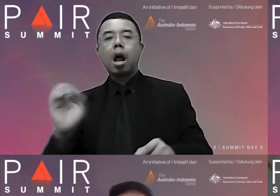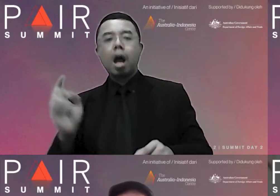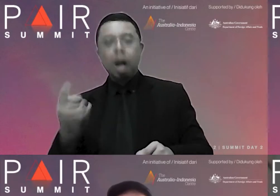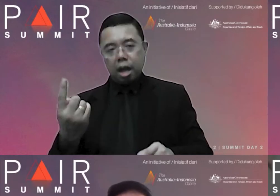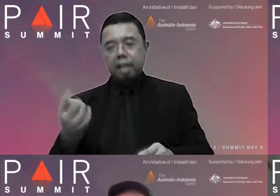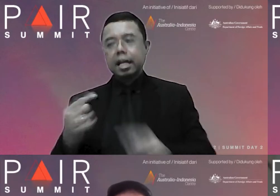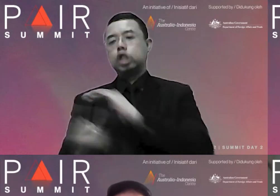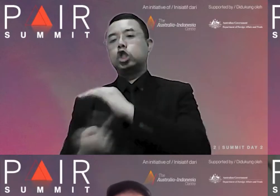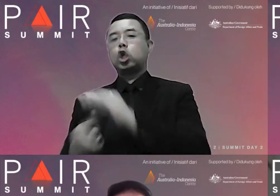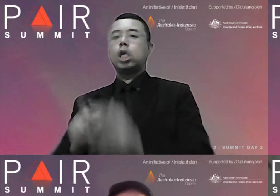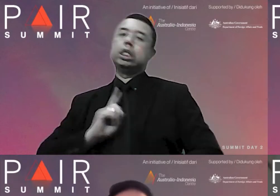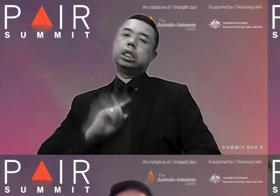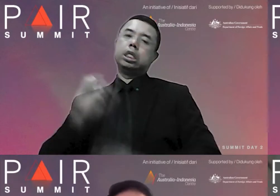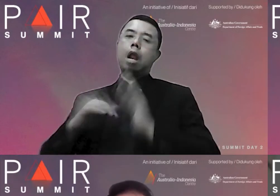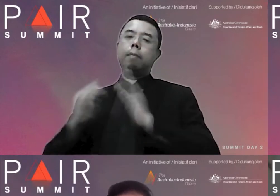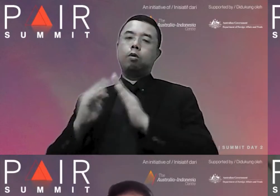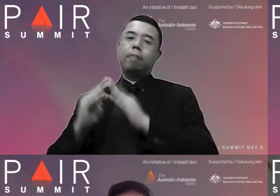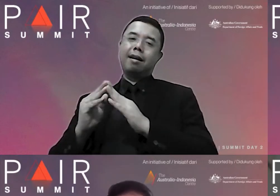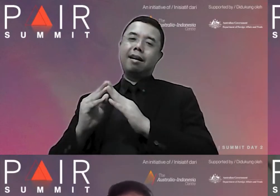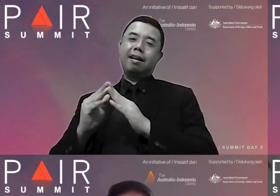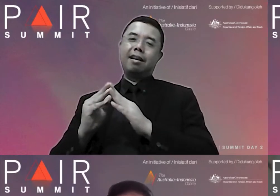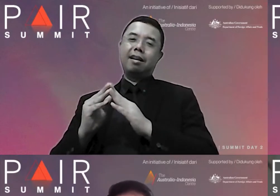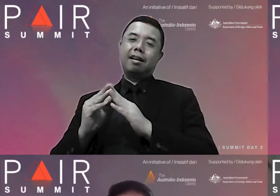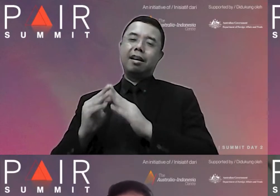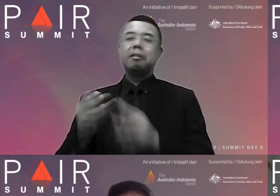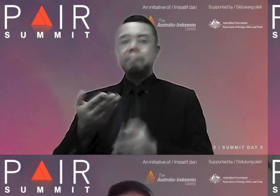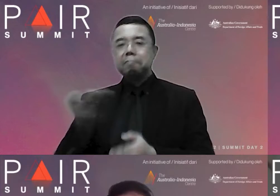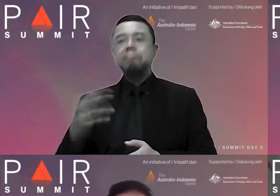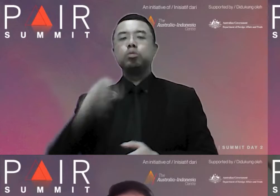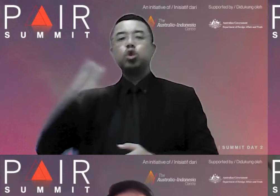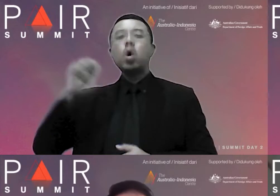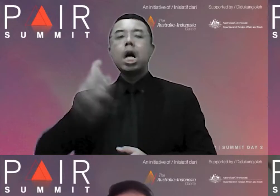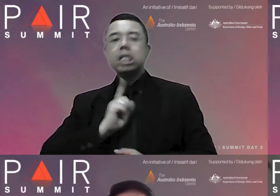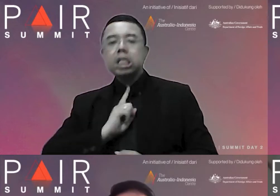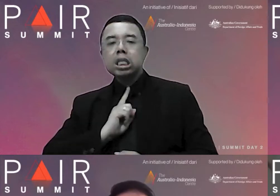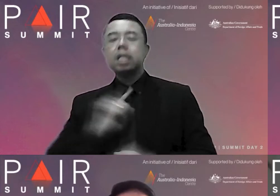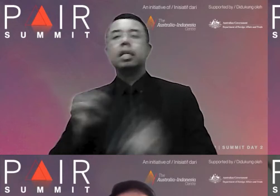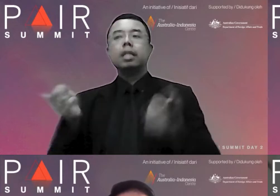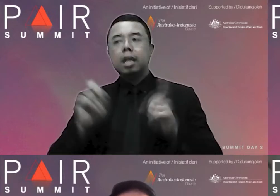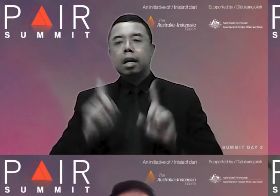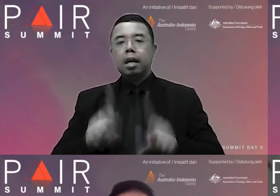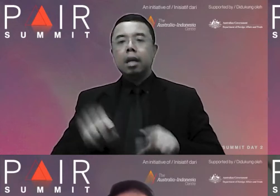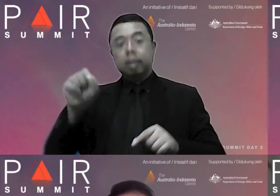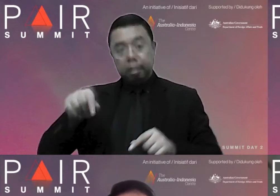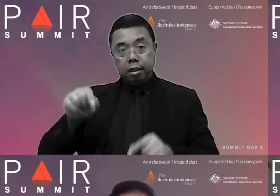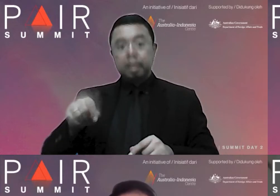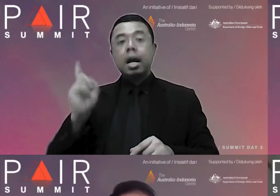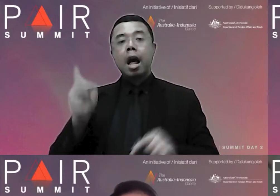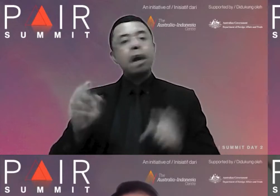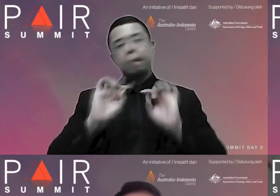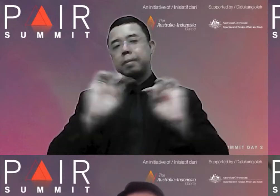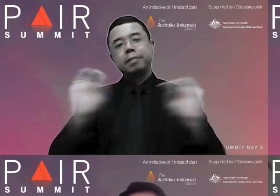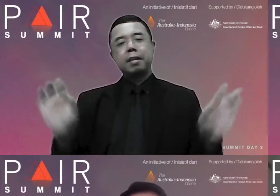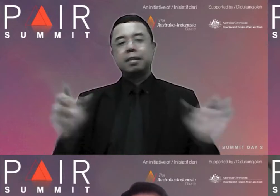and fight for themselves. So this is the key factors that needs to be